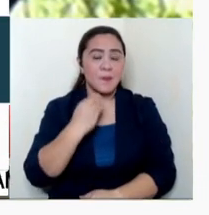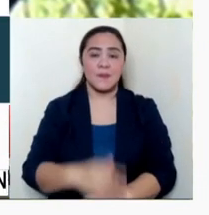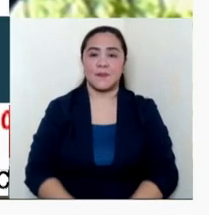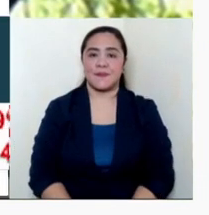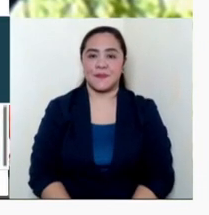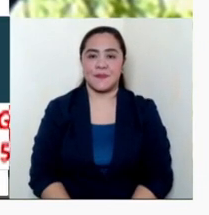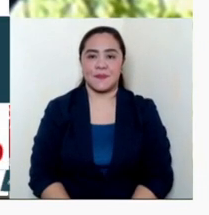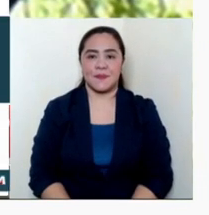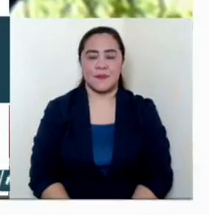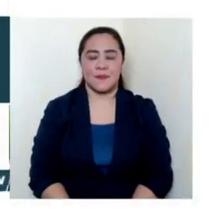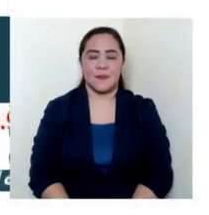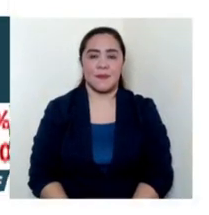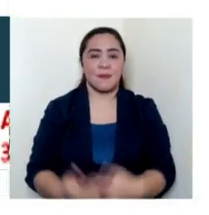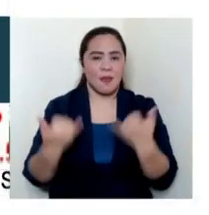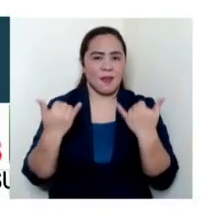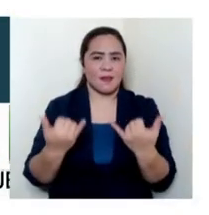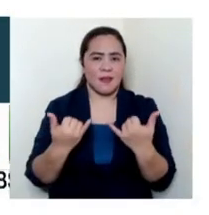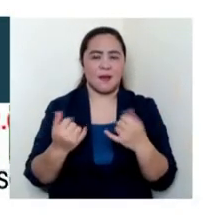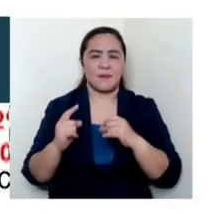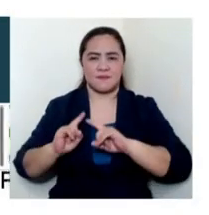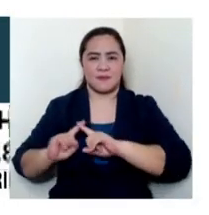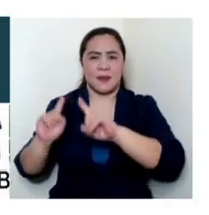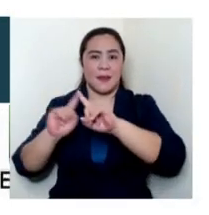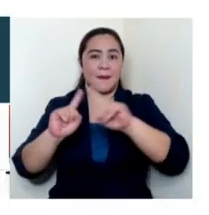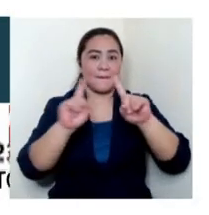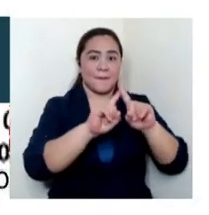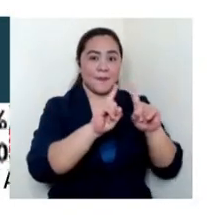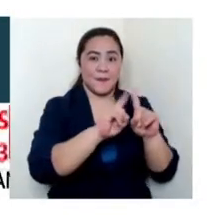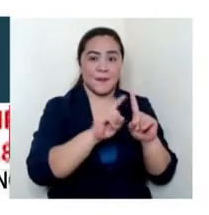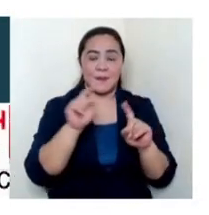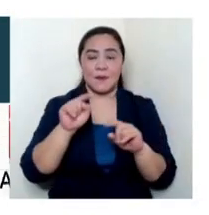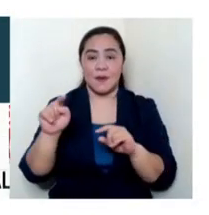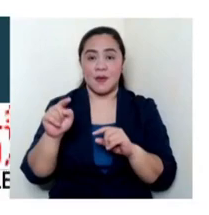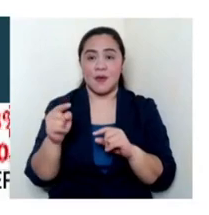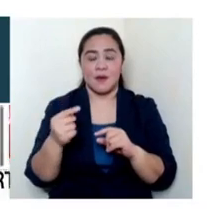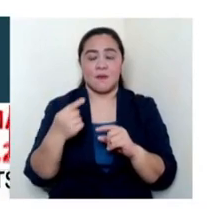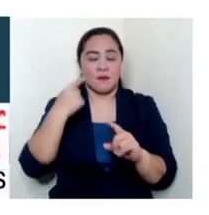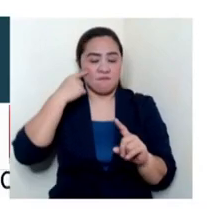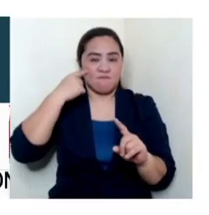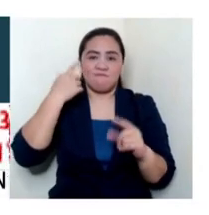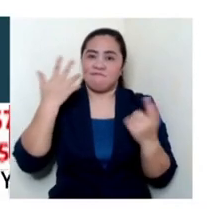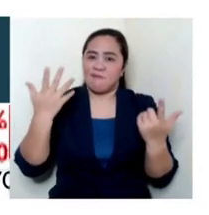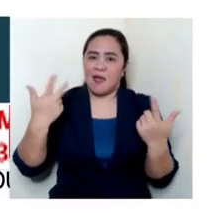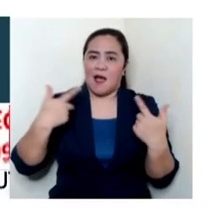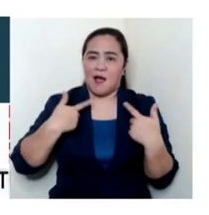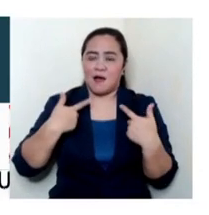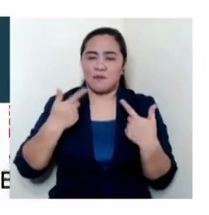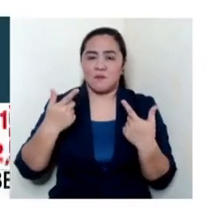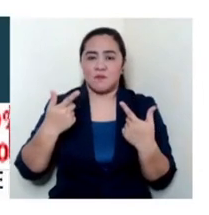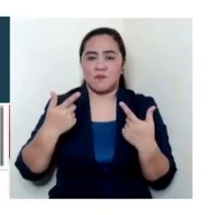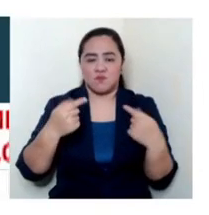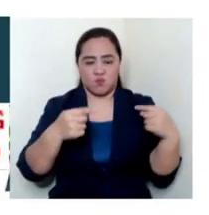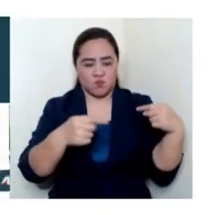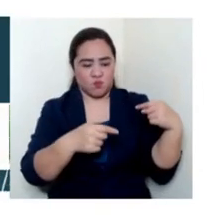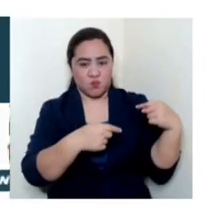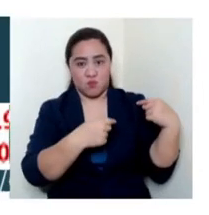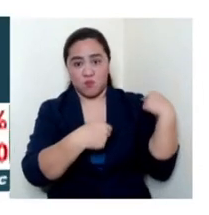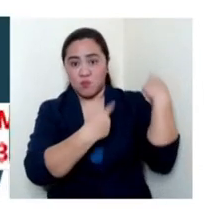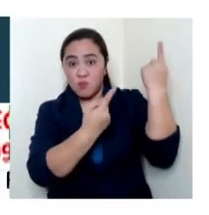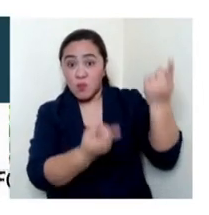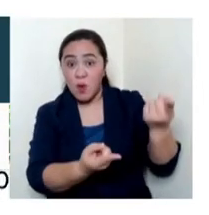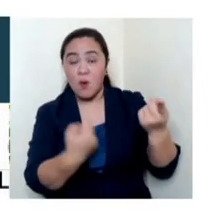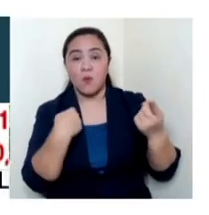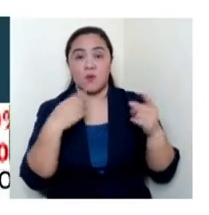There were insinuations, Governor Escudero, that you carried the block then, and yet